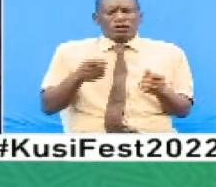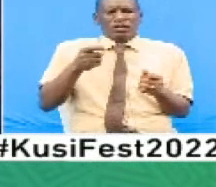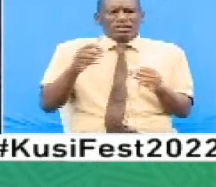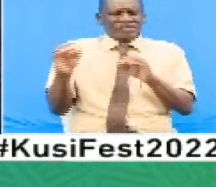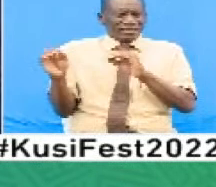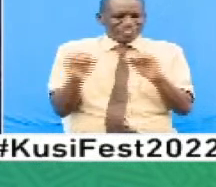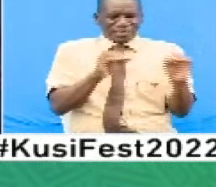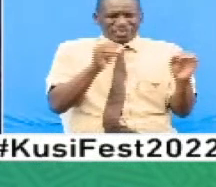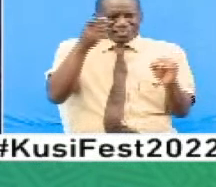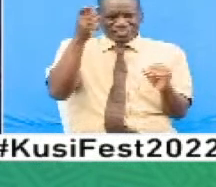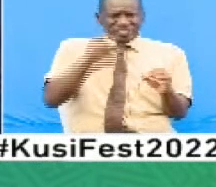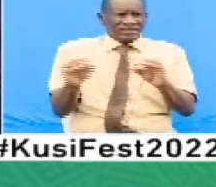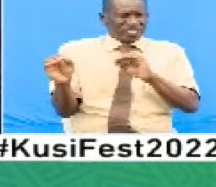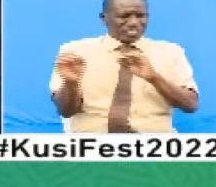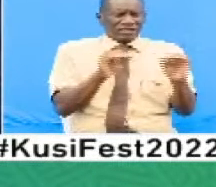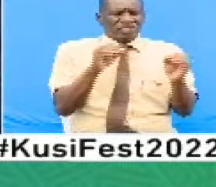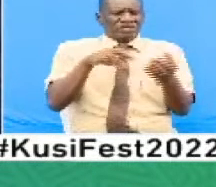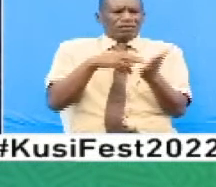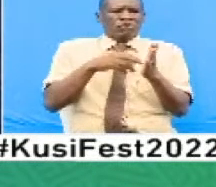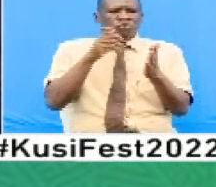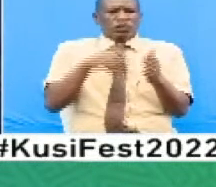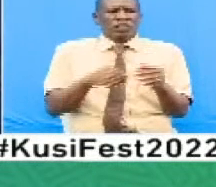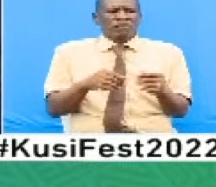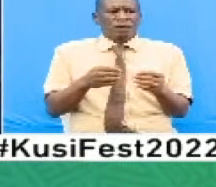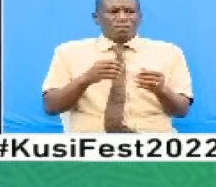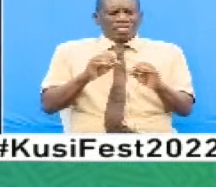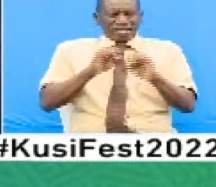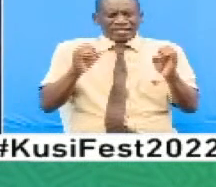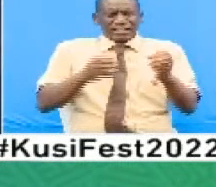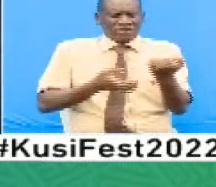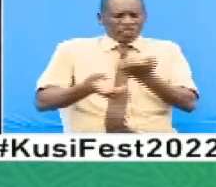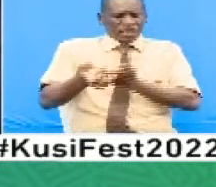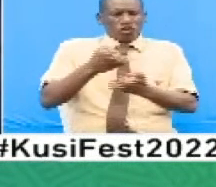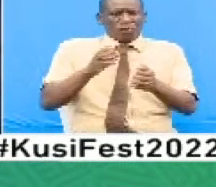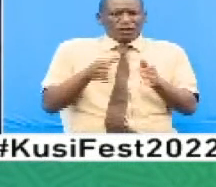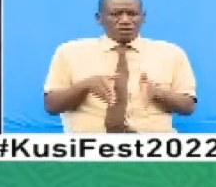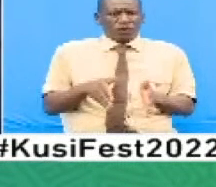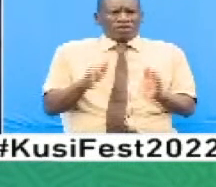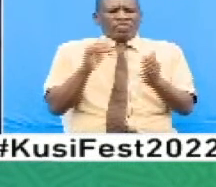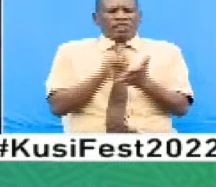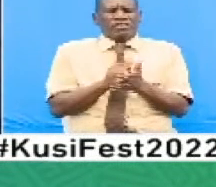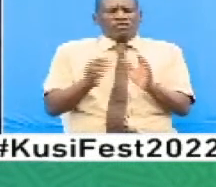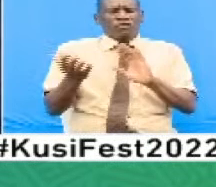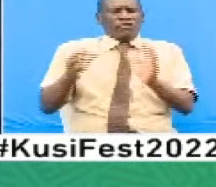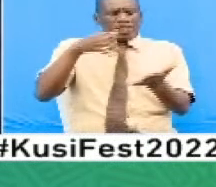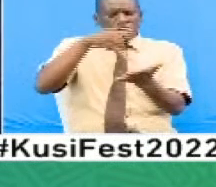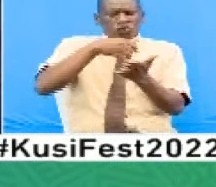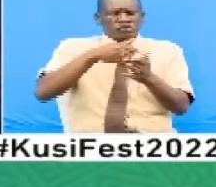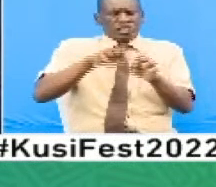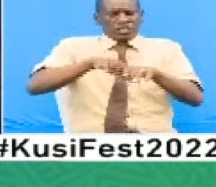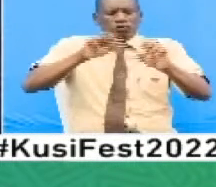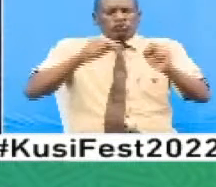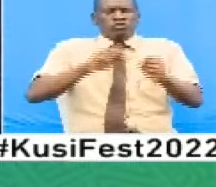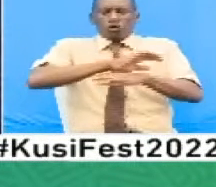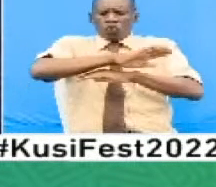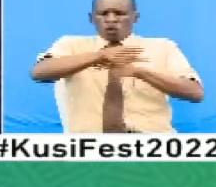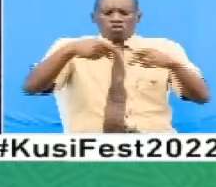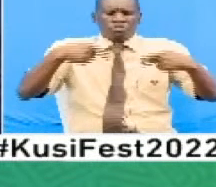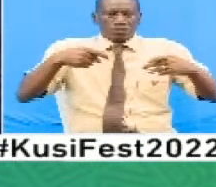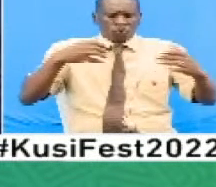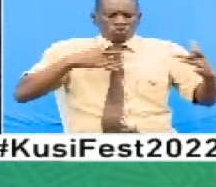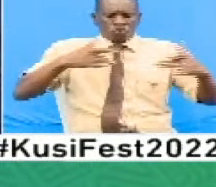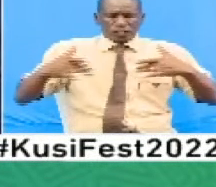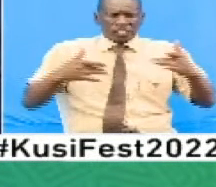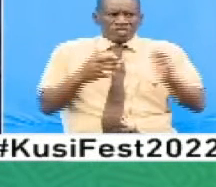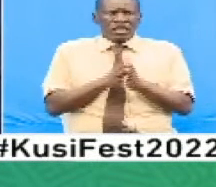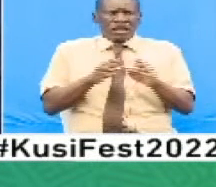transition. This simply means greening the economy in a way that's fair and inclusive as possible to everyone concerned,